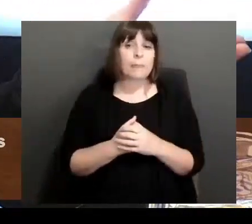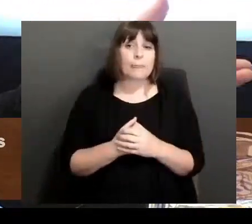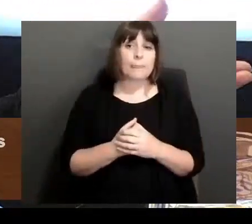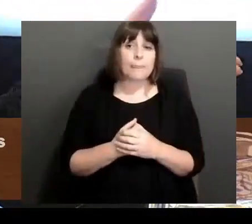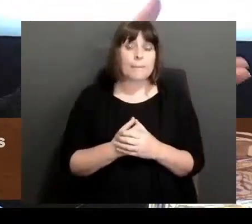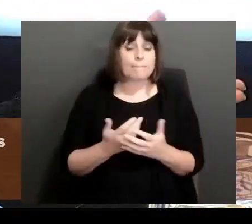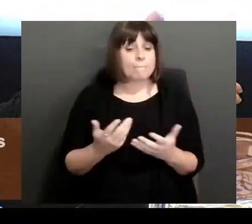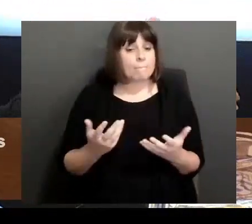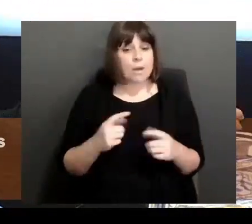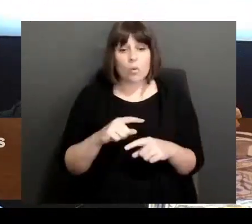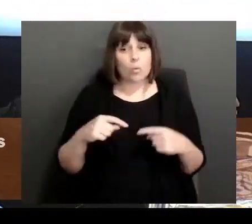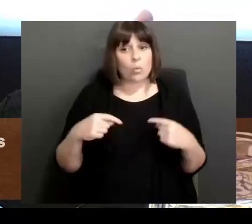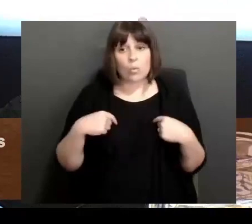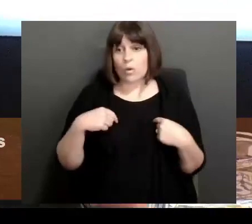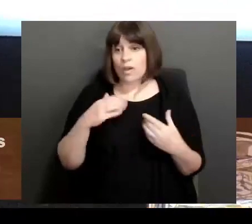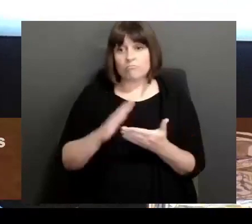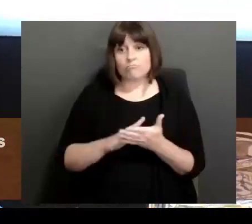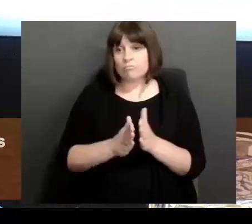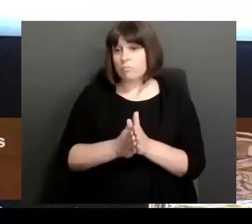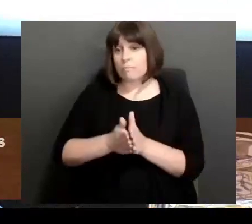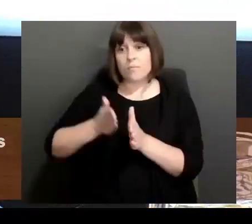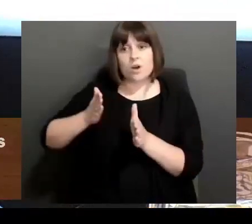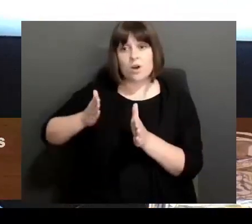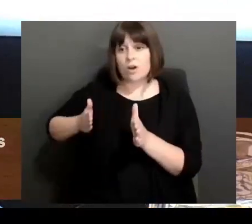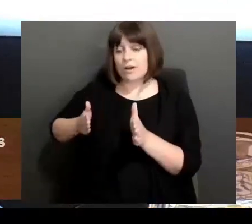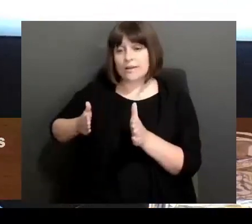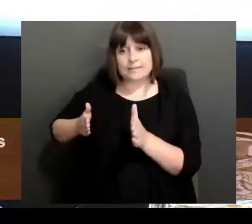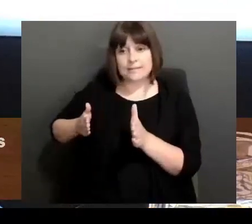but we are behind on that also.